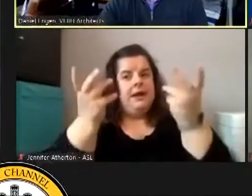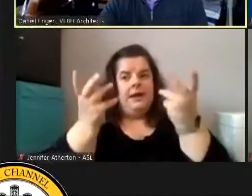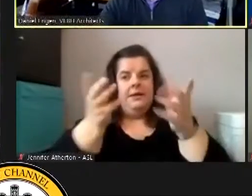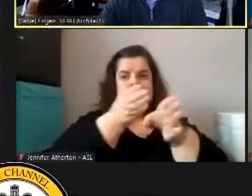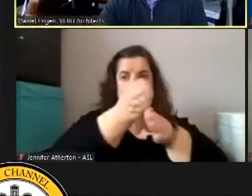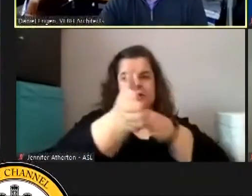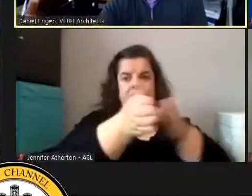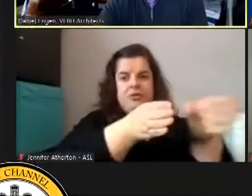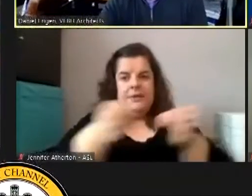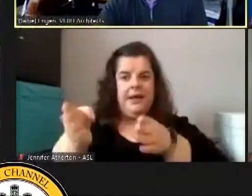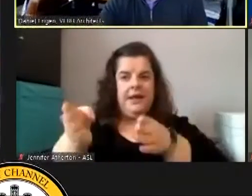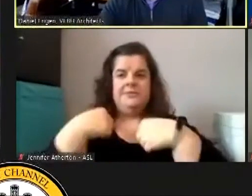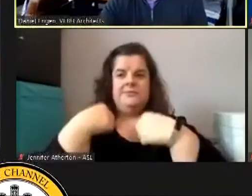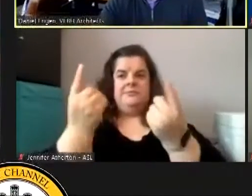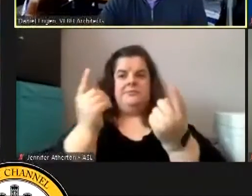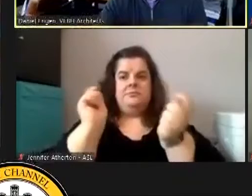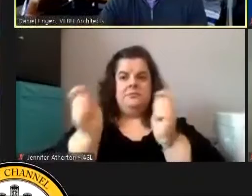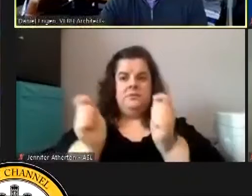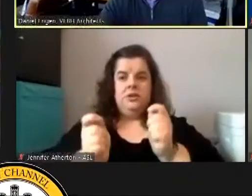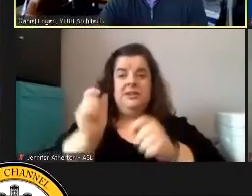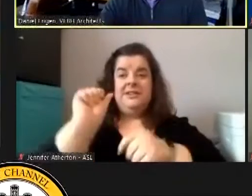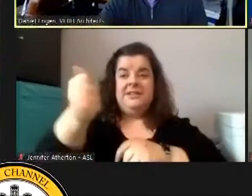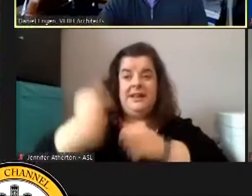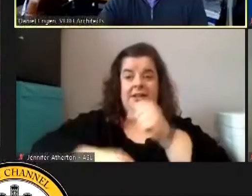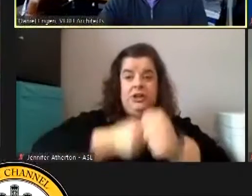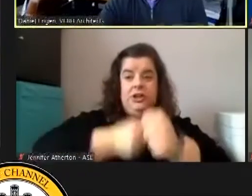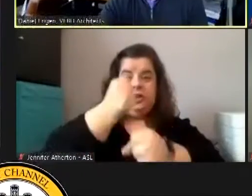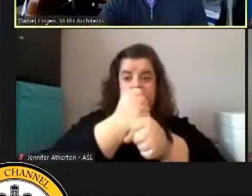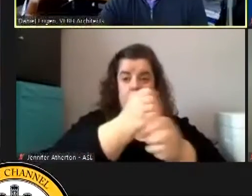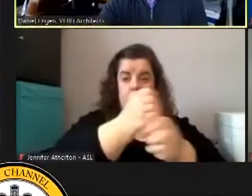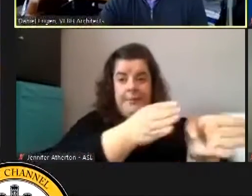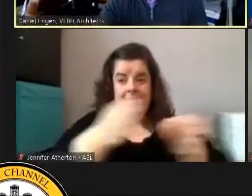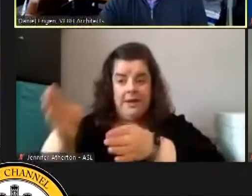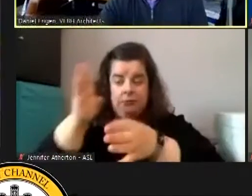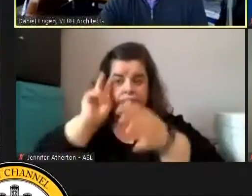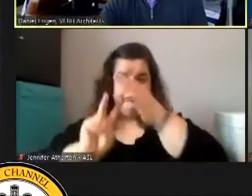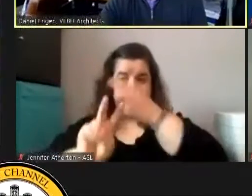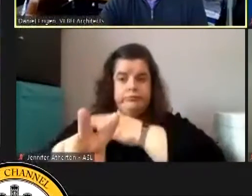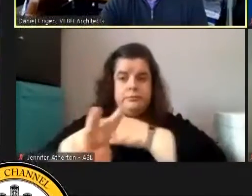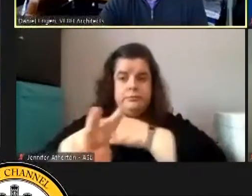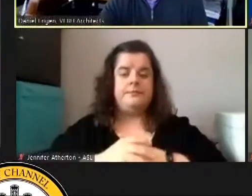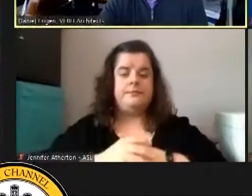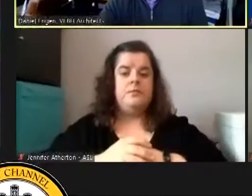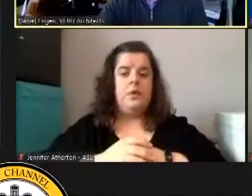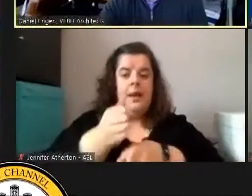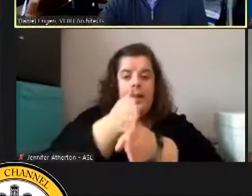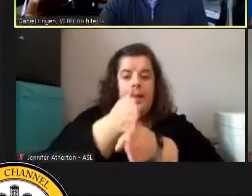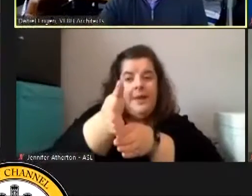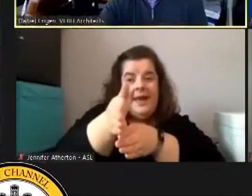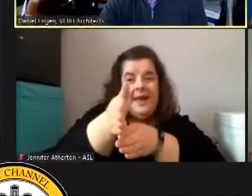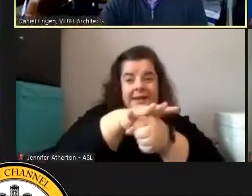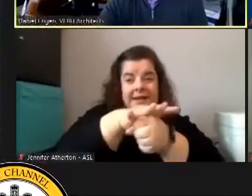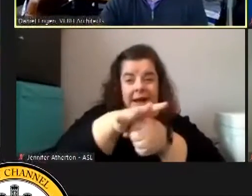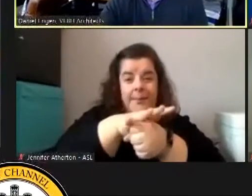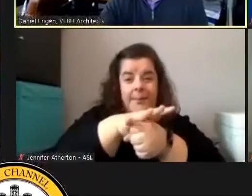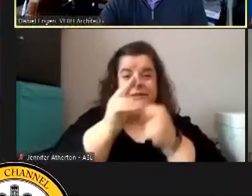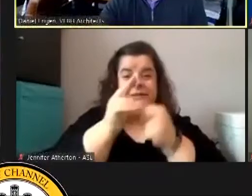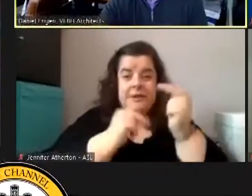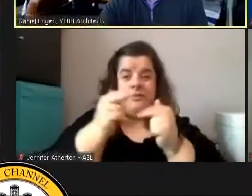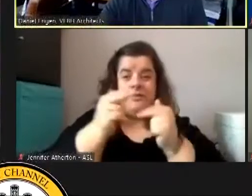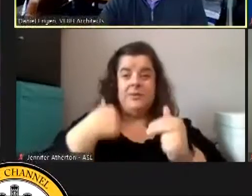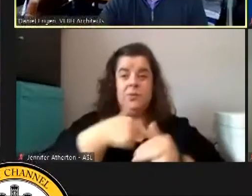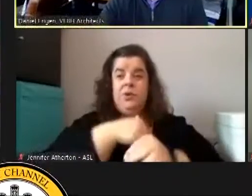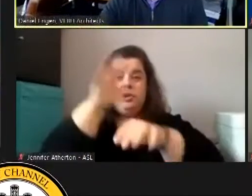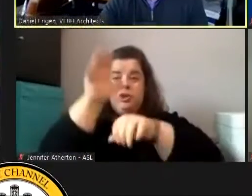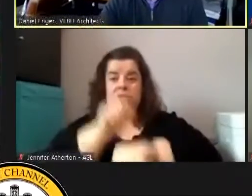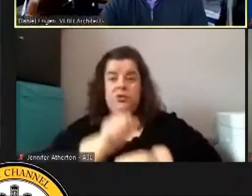years. This is our 10-year outlook. The main campus facilities that everybody is used to seeing as they